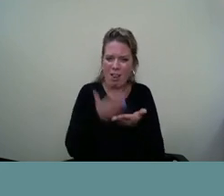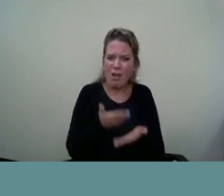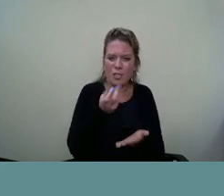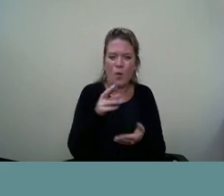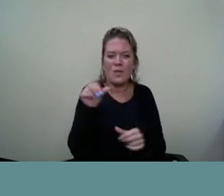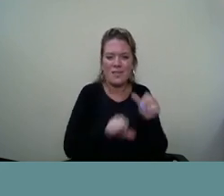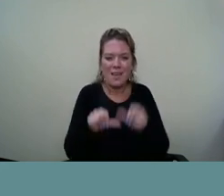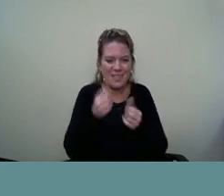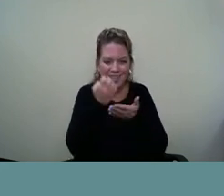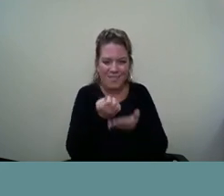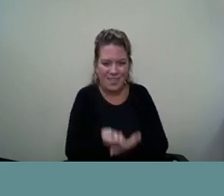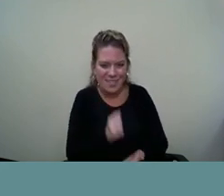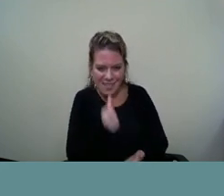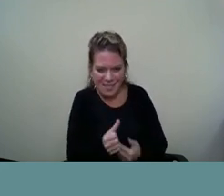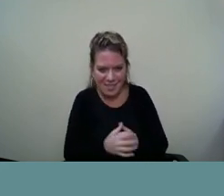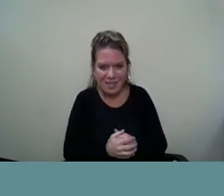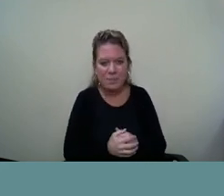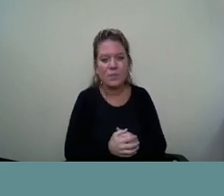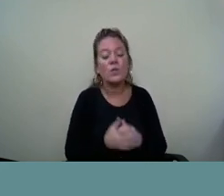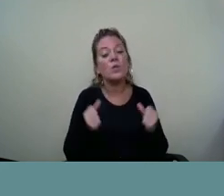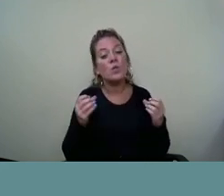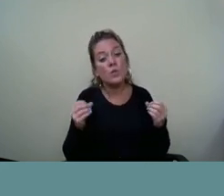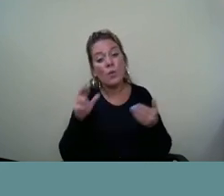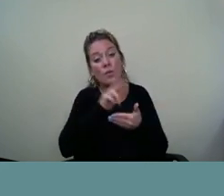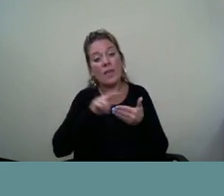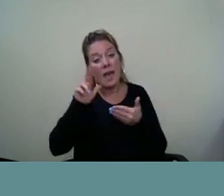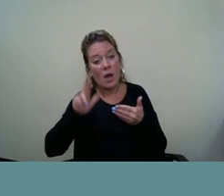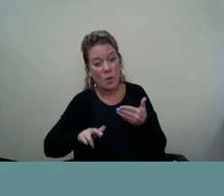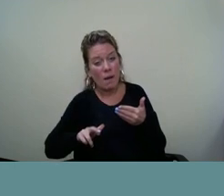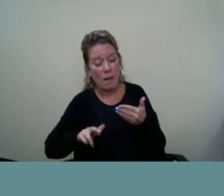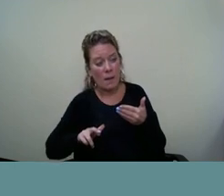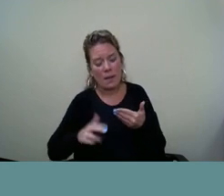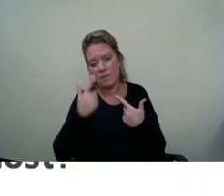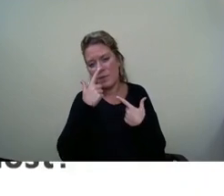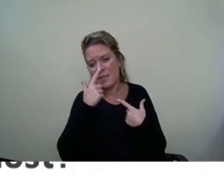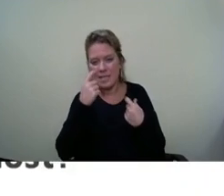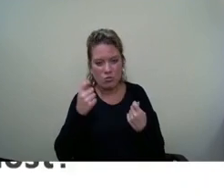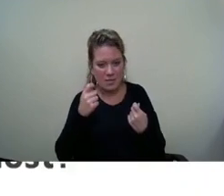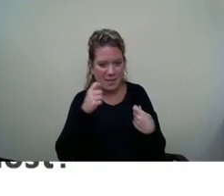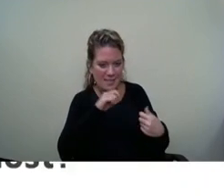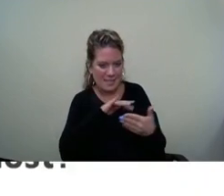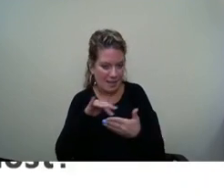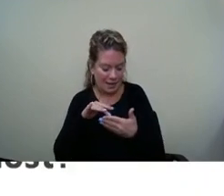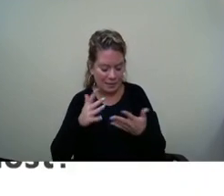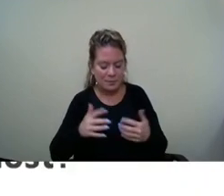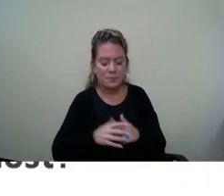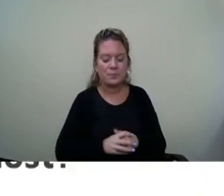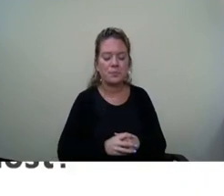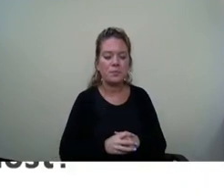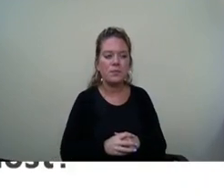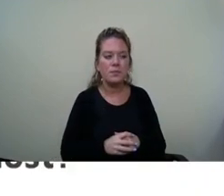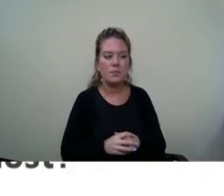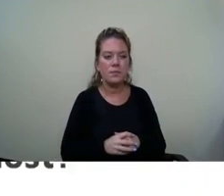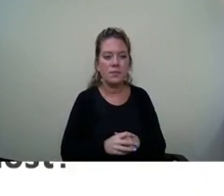evidence. So here's the outcome of this interesting study, right?